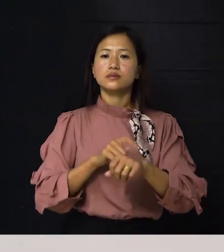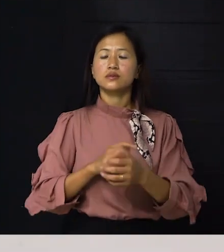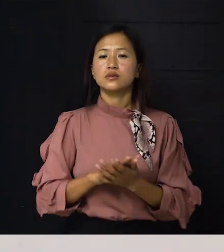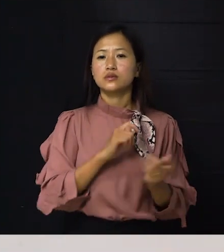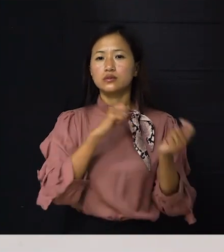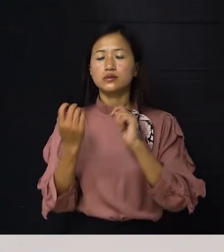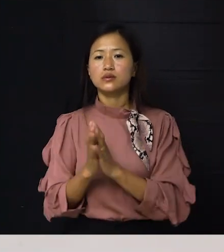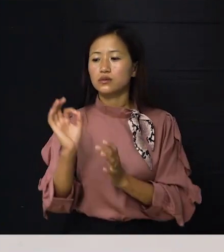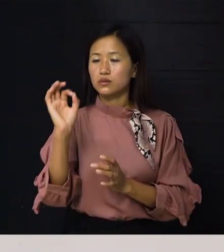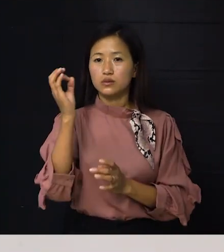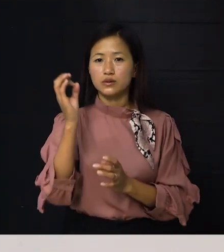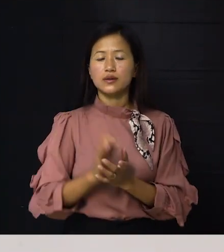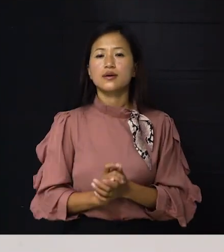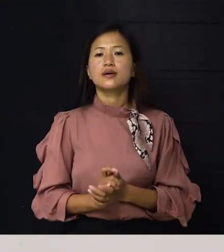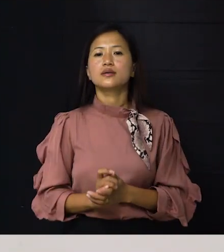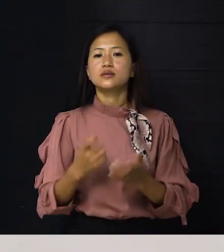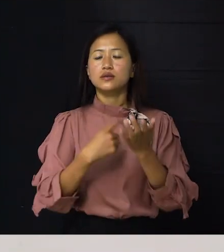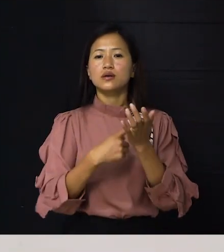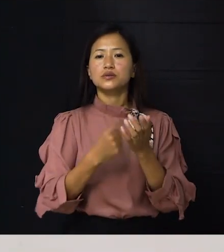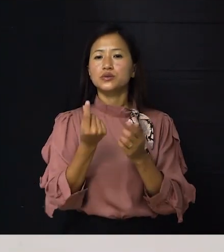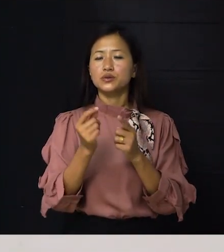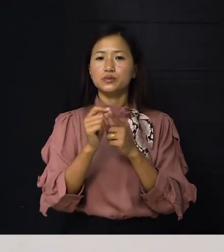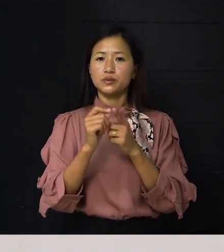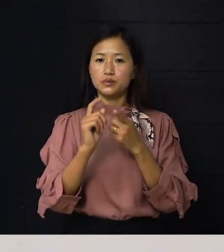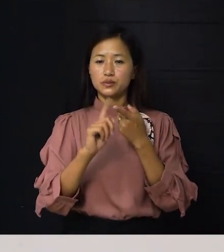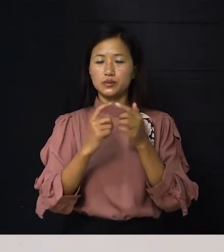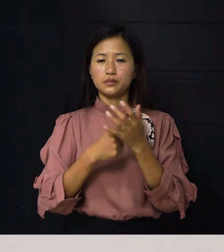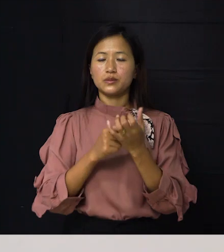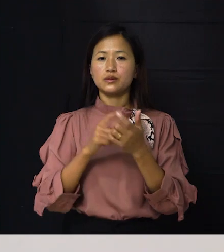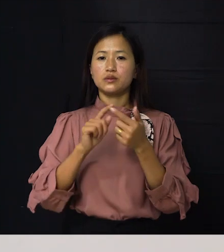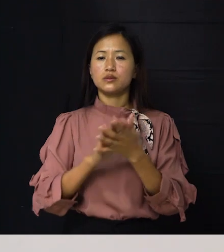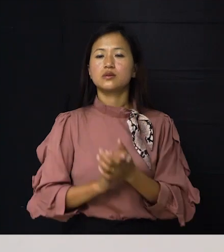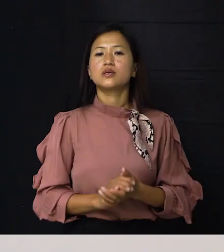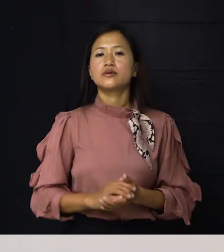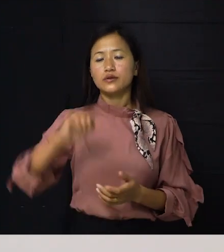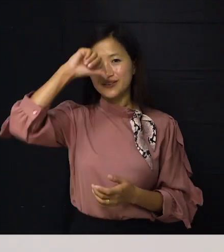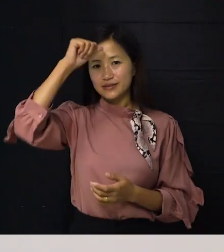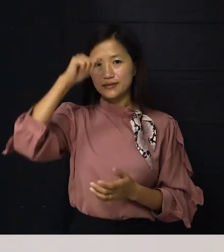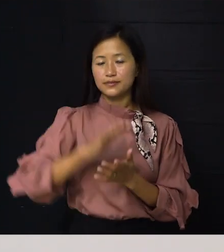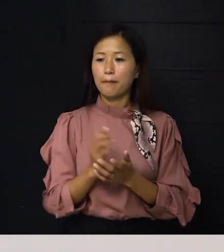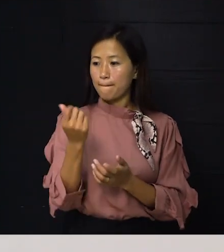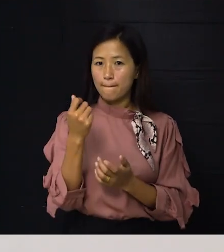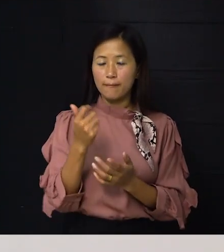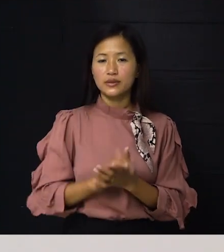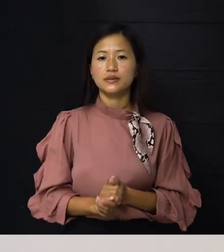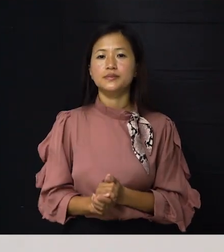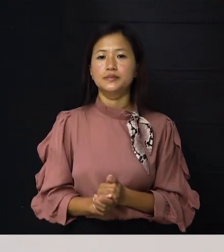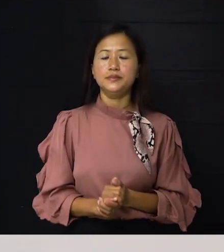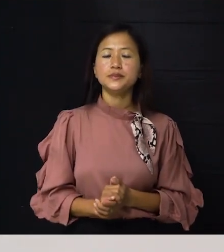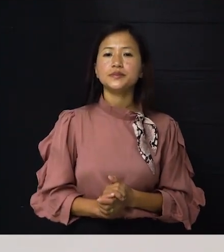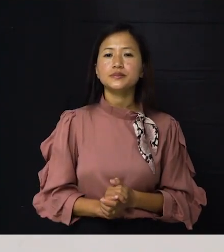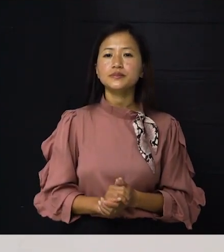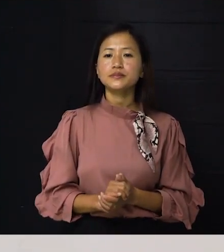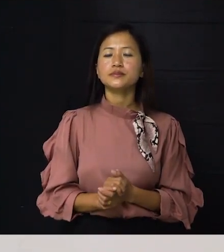termed the coin as rupiah. And even now we use that term for the Indian money, right? And apart from that,